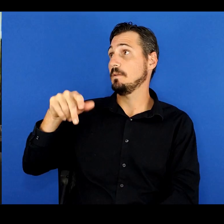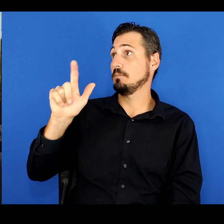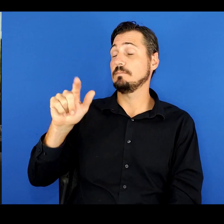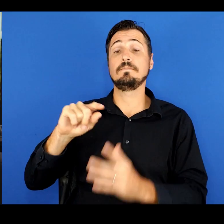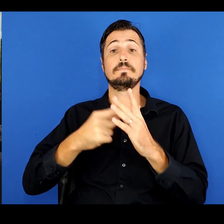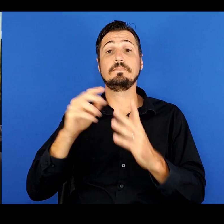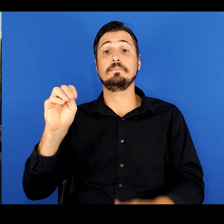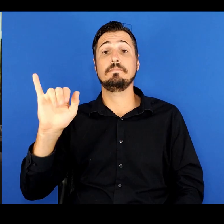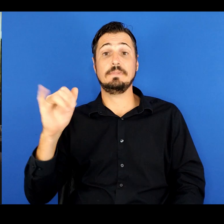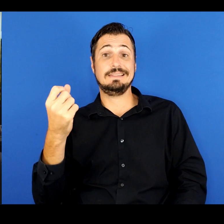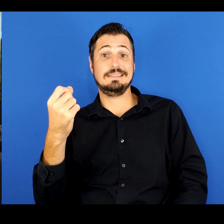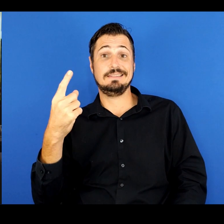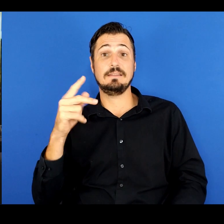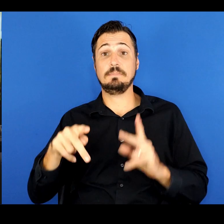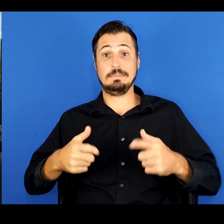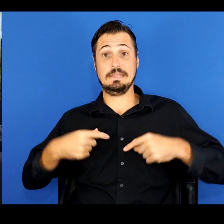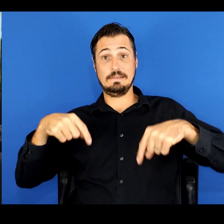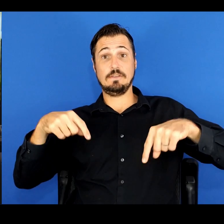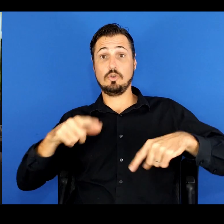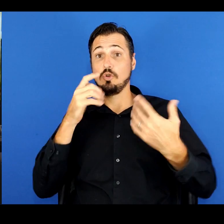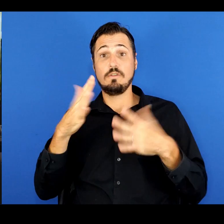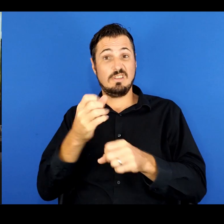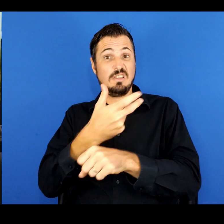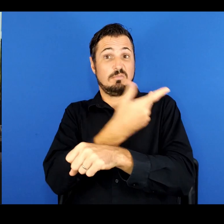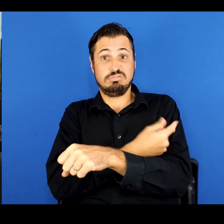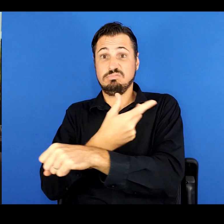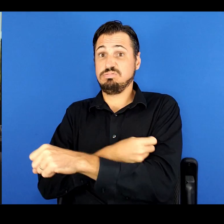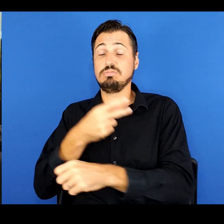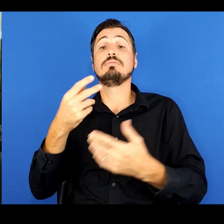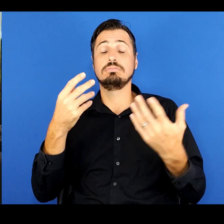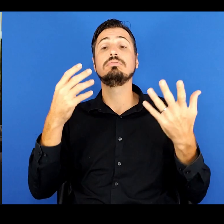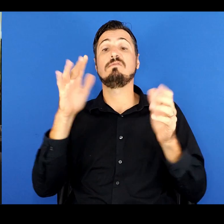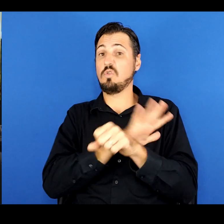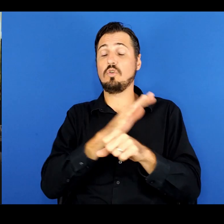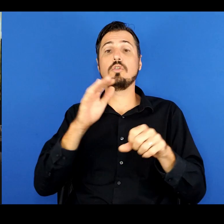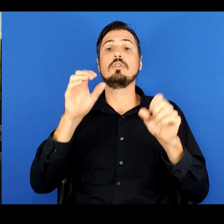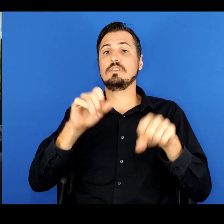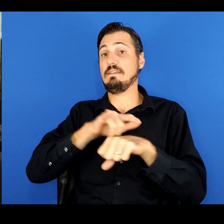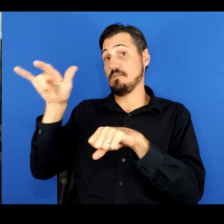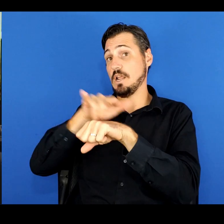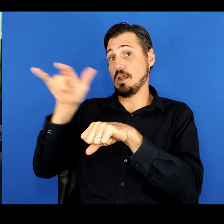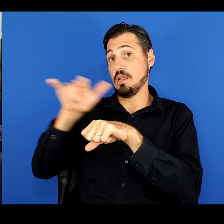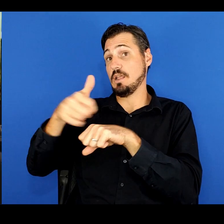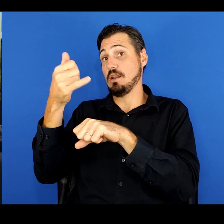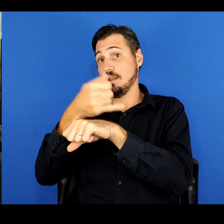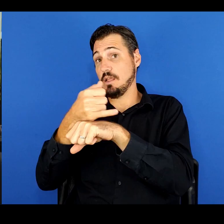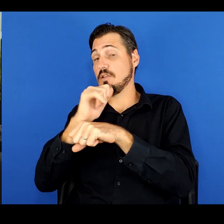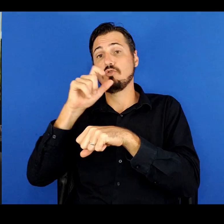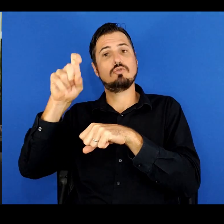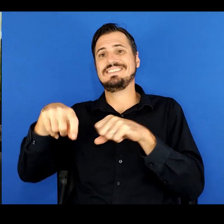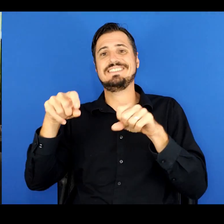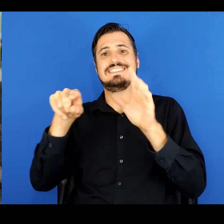who have been fully vaccinated in Hawaii will be able to travel inter-island and be exempt from the travel quarantine without needing a